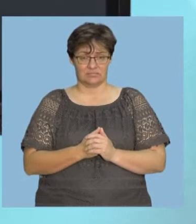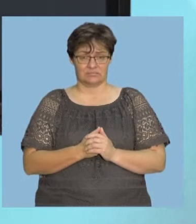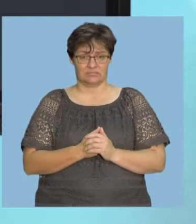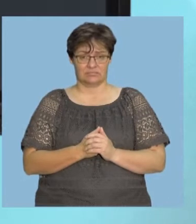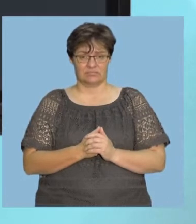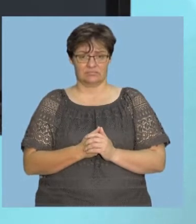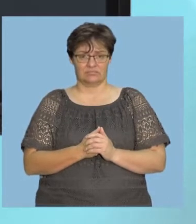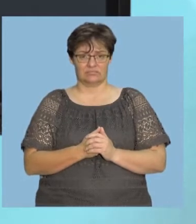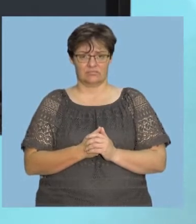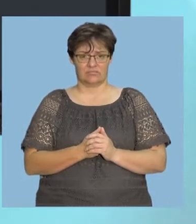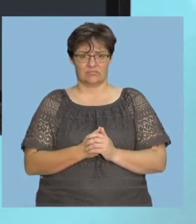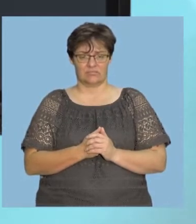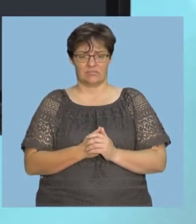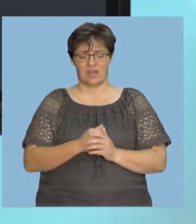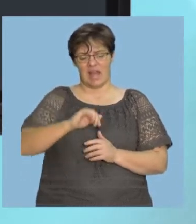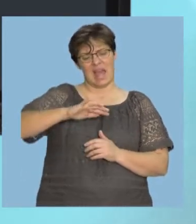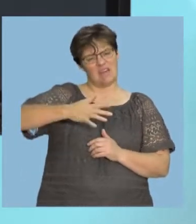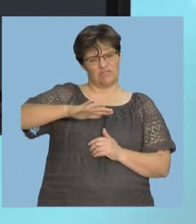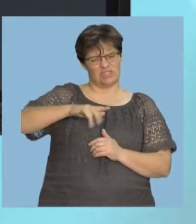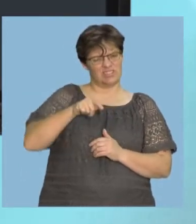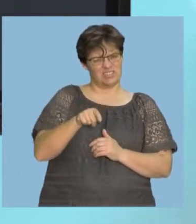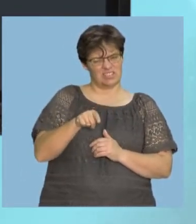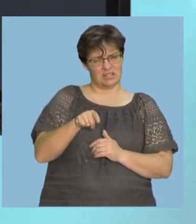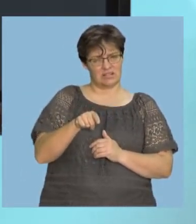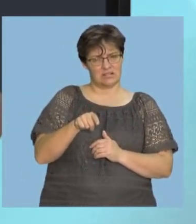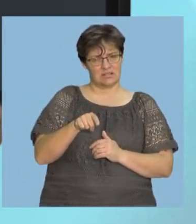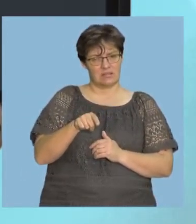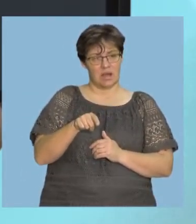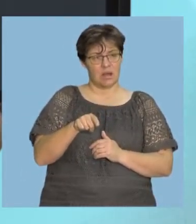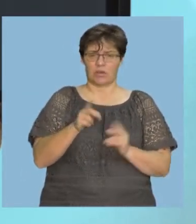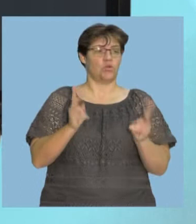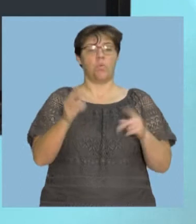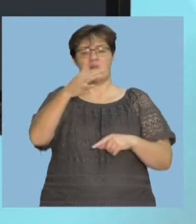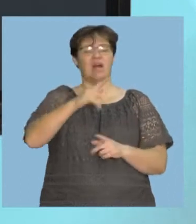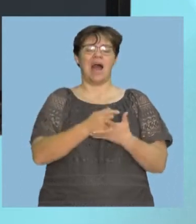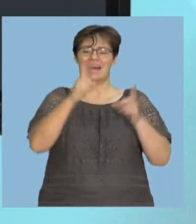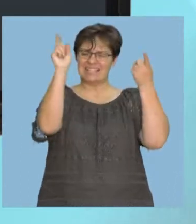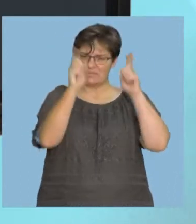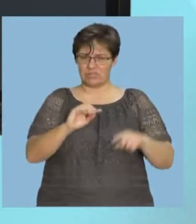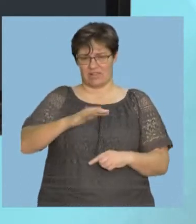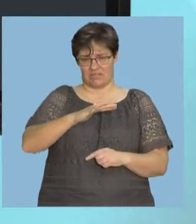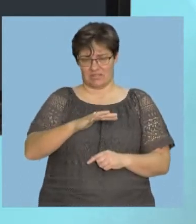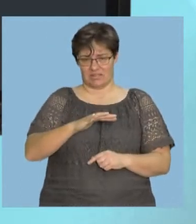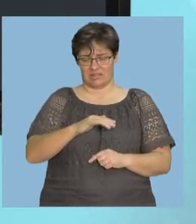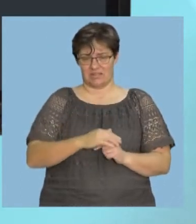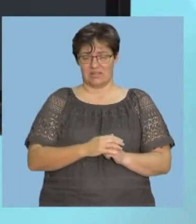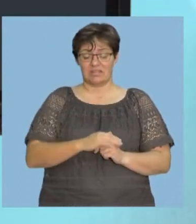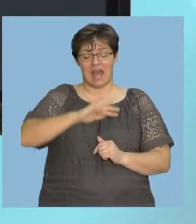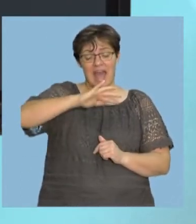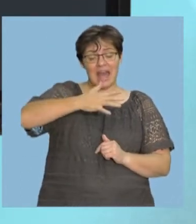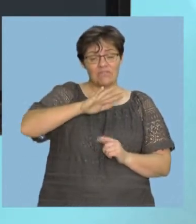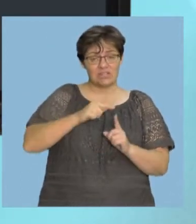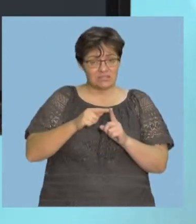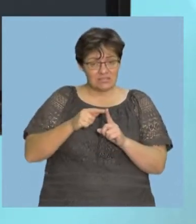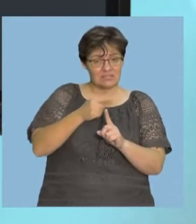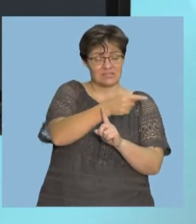the average, but it's a special average, which is the average deviation